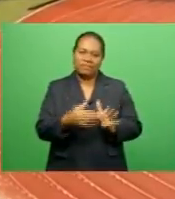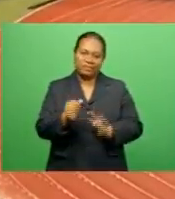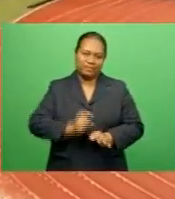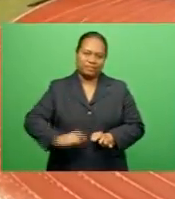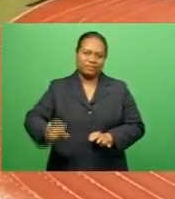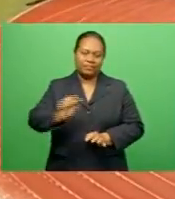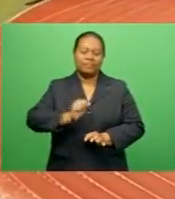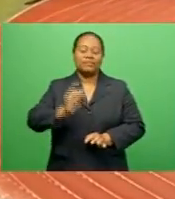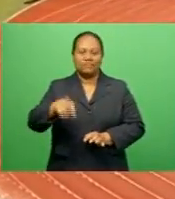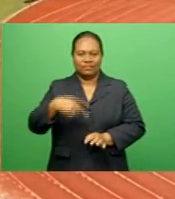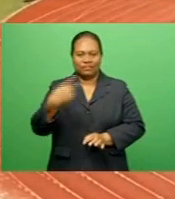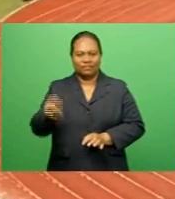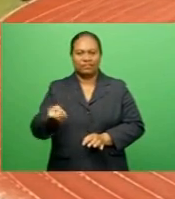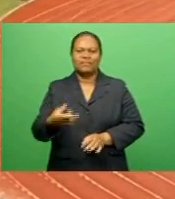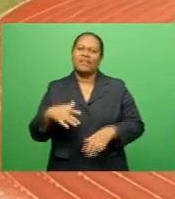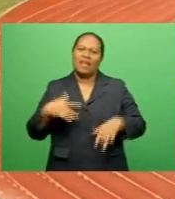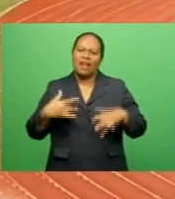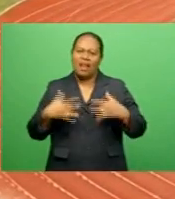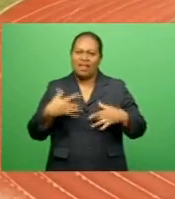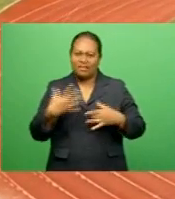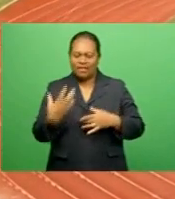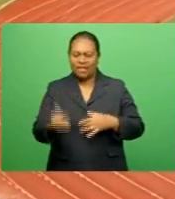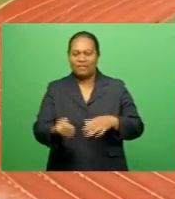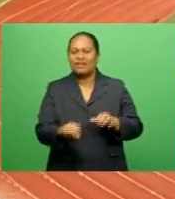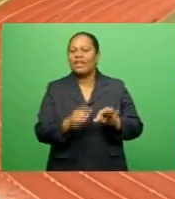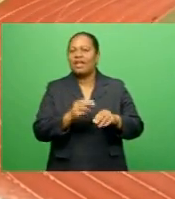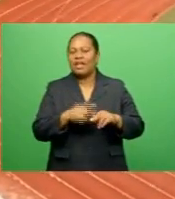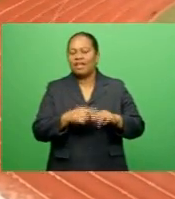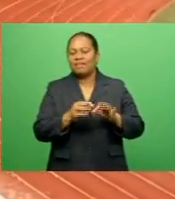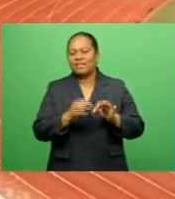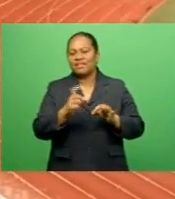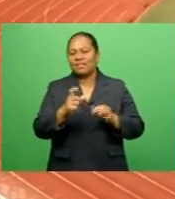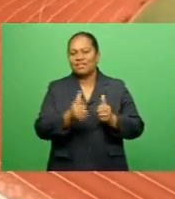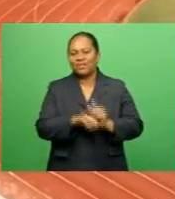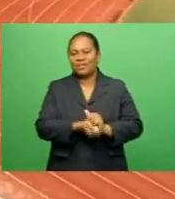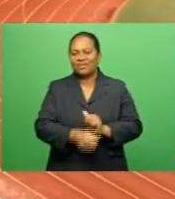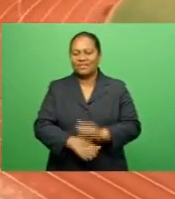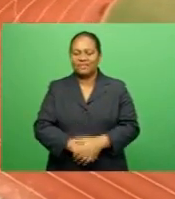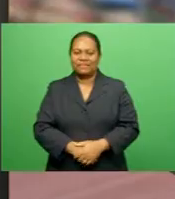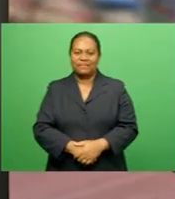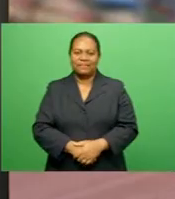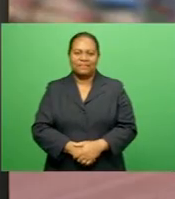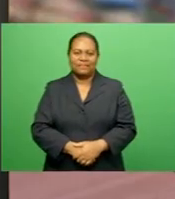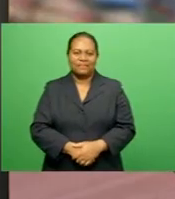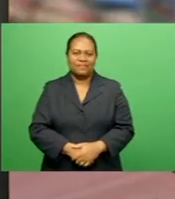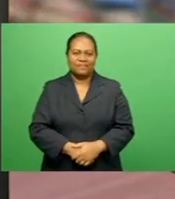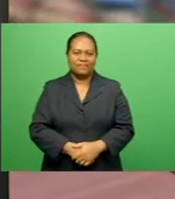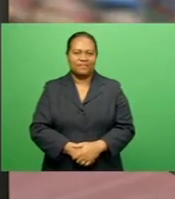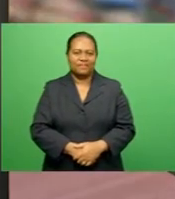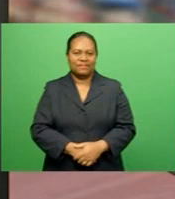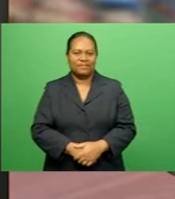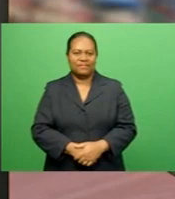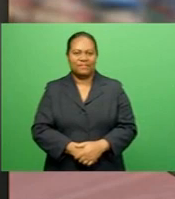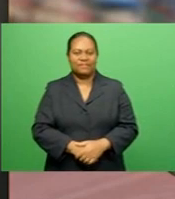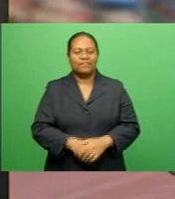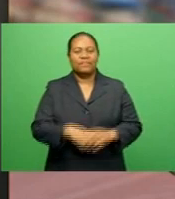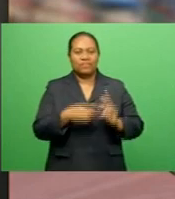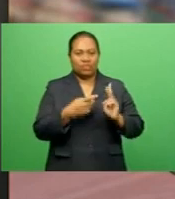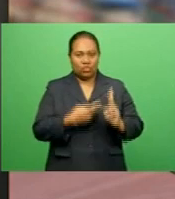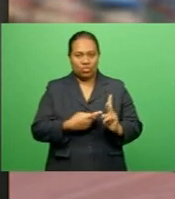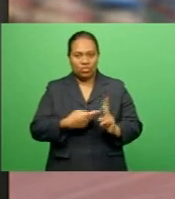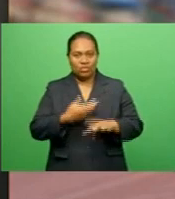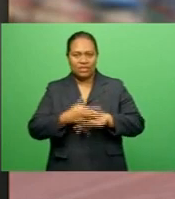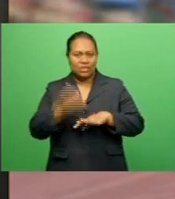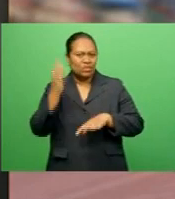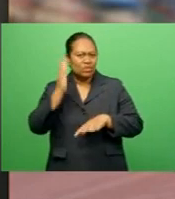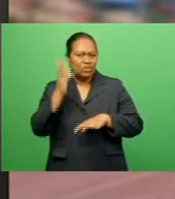watch the action live and exclusive on FBC Sports. Aquila Dama, FBC Sports. 2 new schools will be